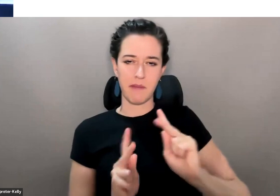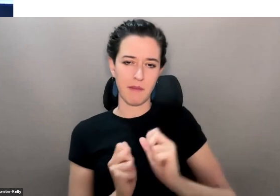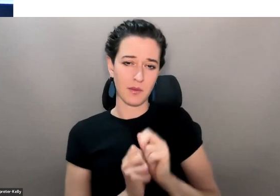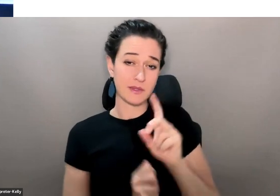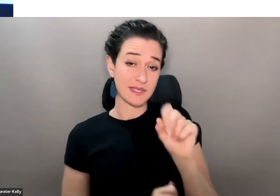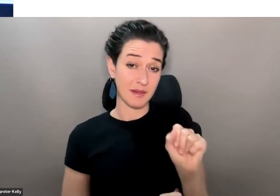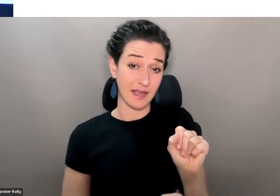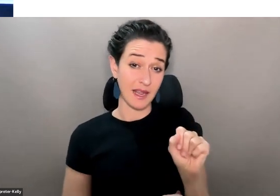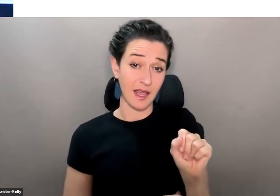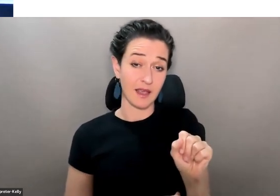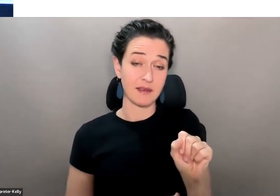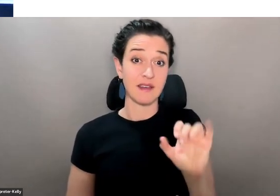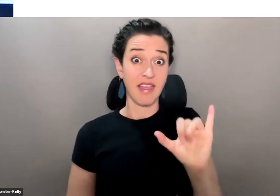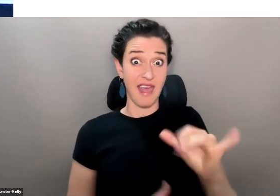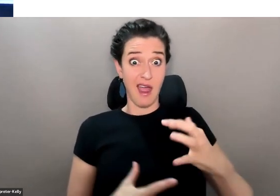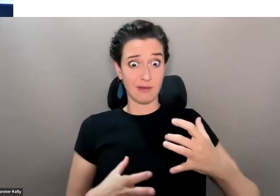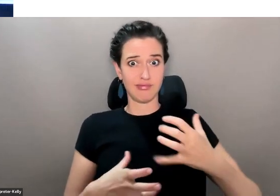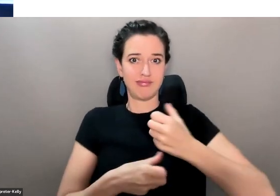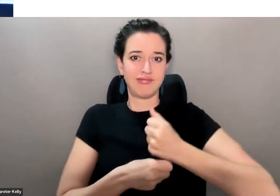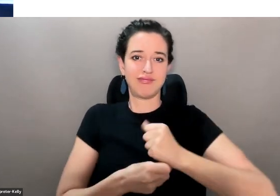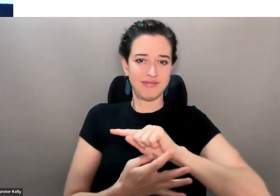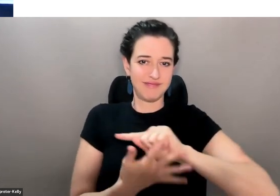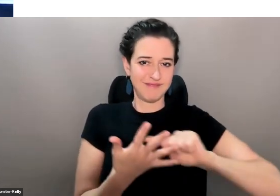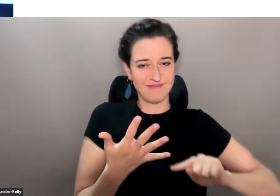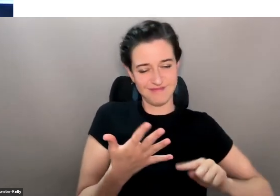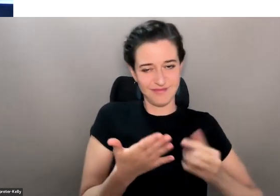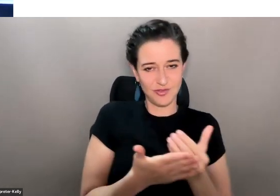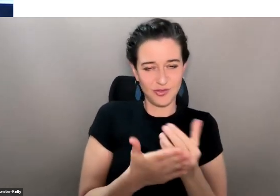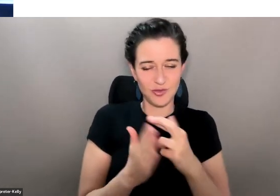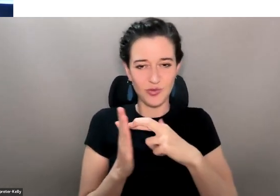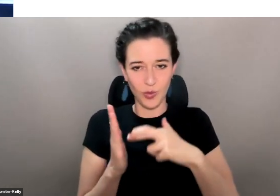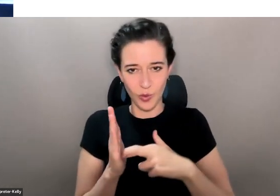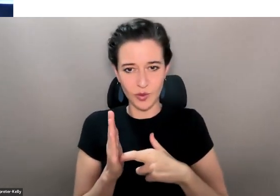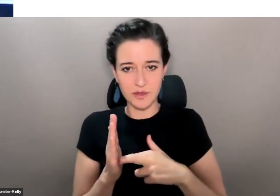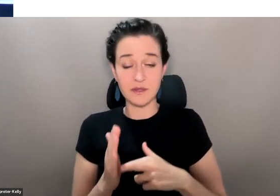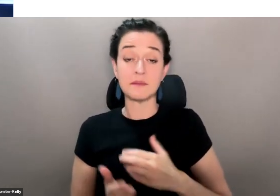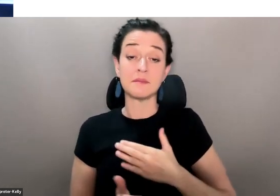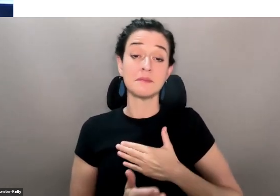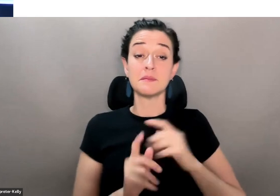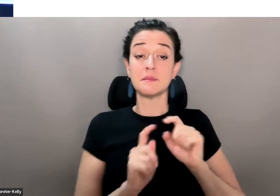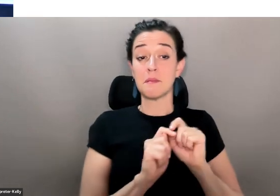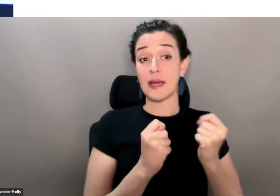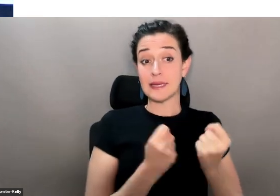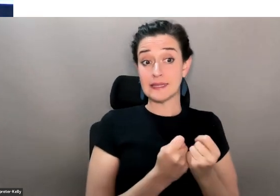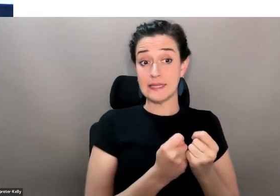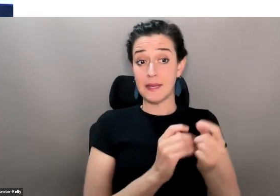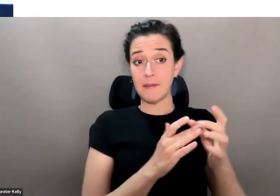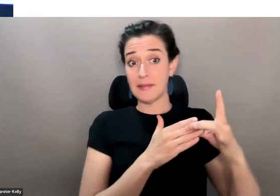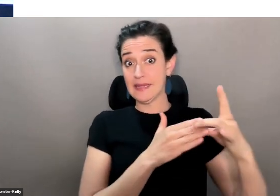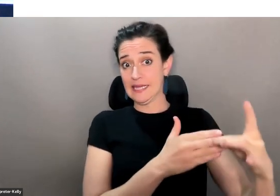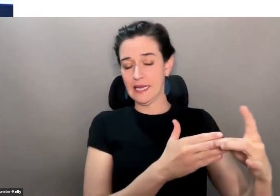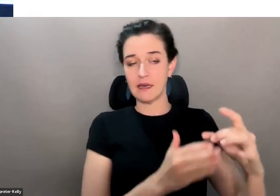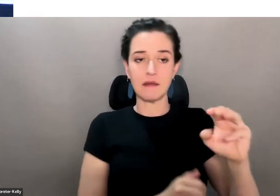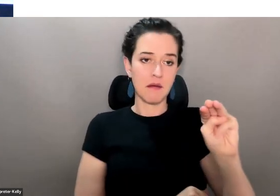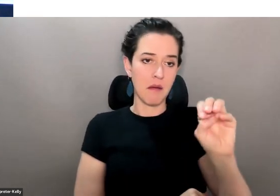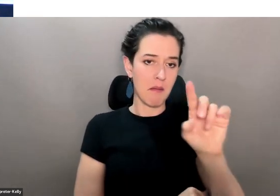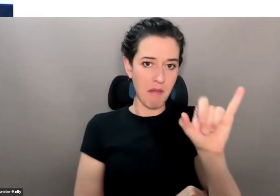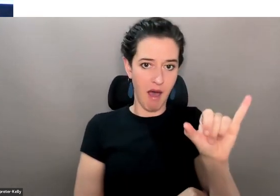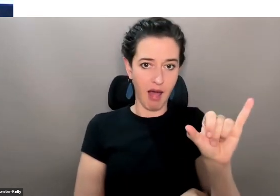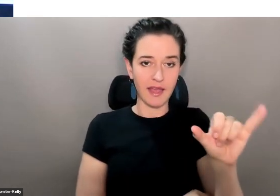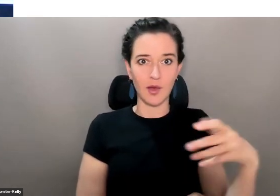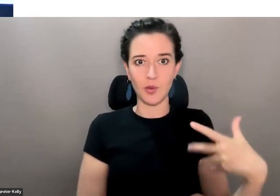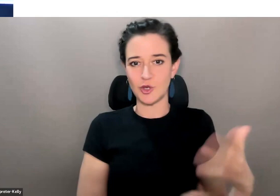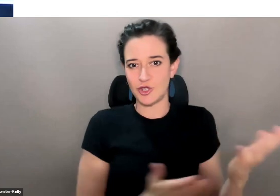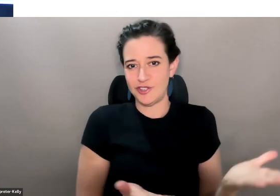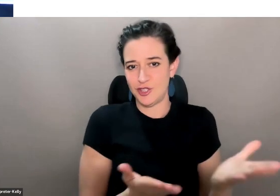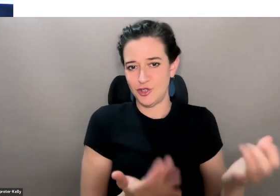That's a very shortened version. And Molly Bergdorf from my team, who was our team leader on this, and I'm so grateful she's here with me today to